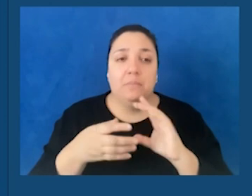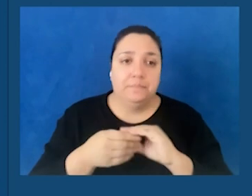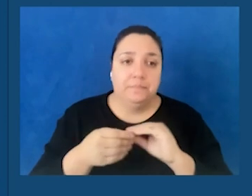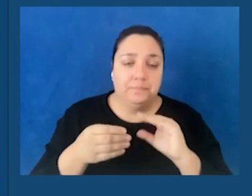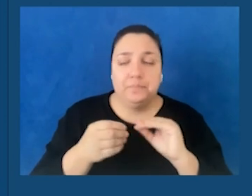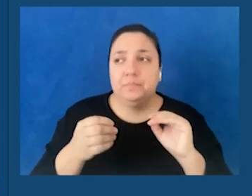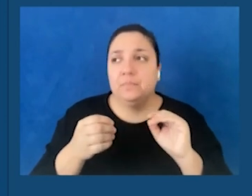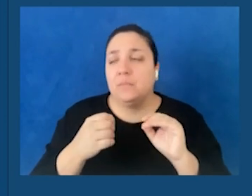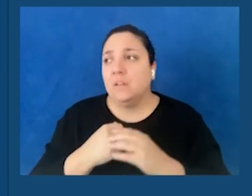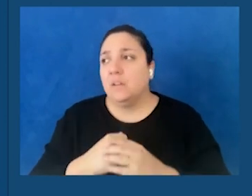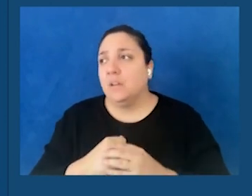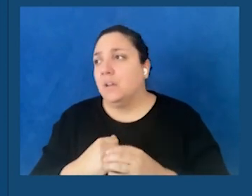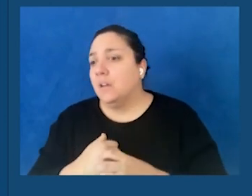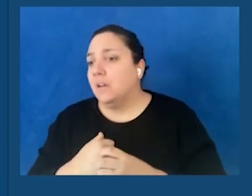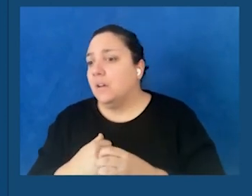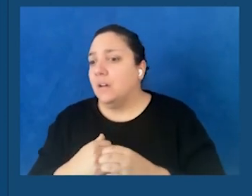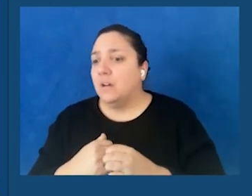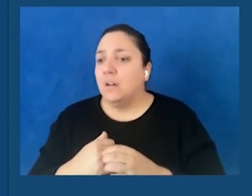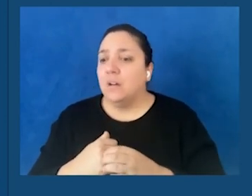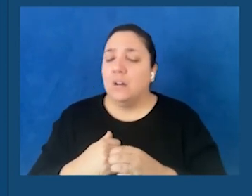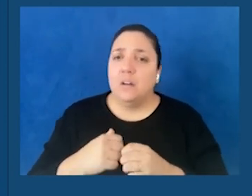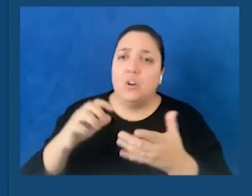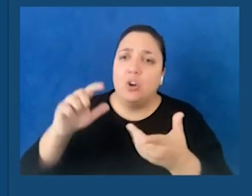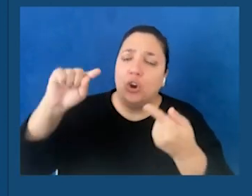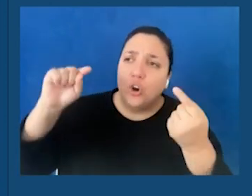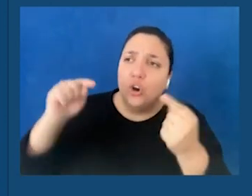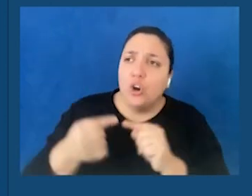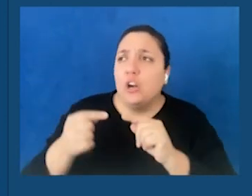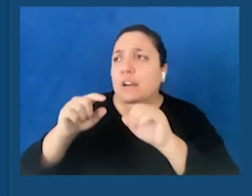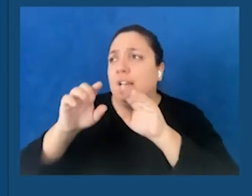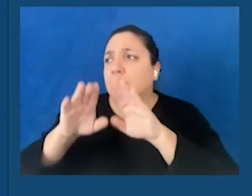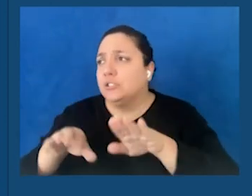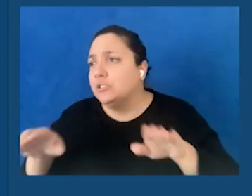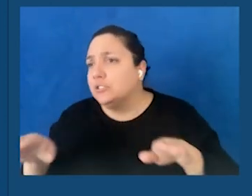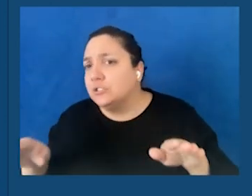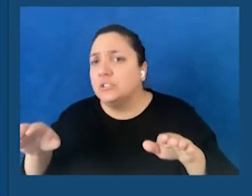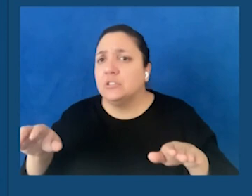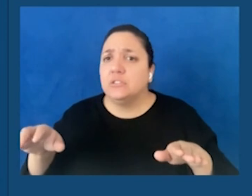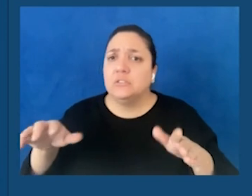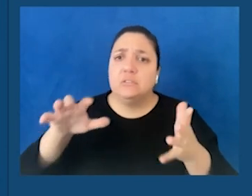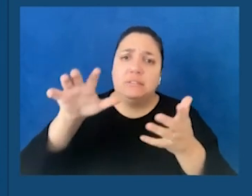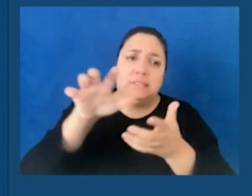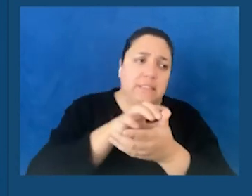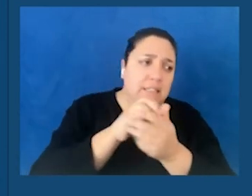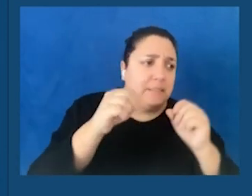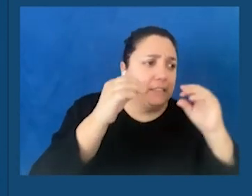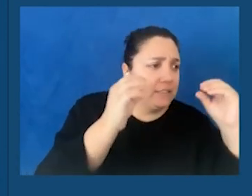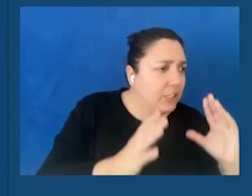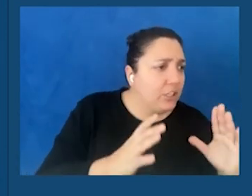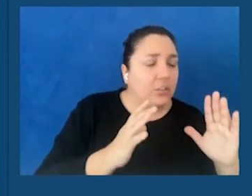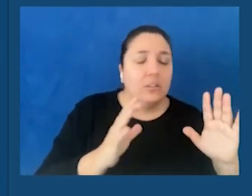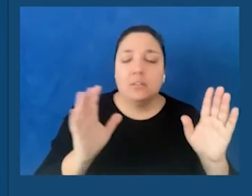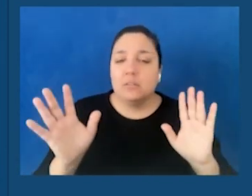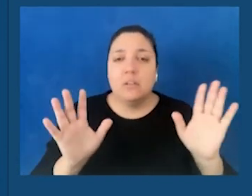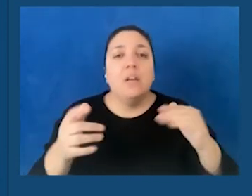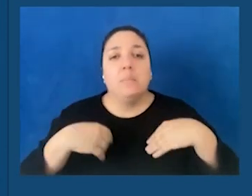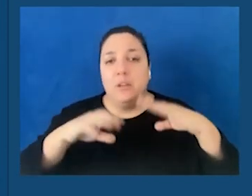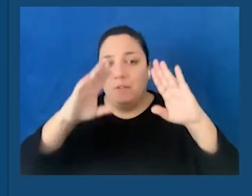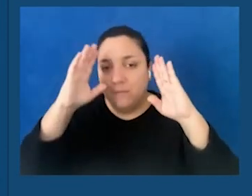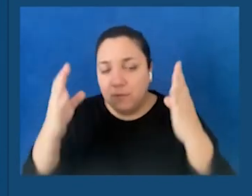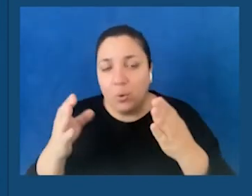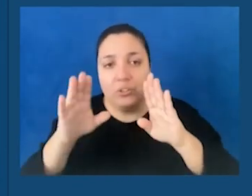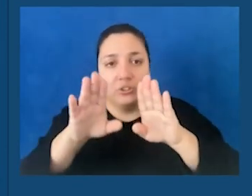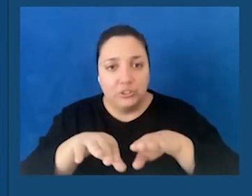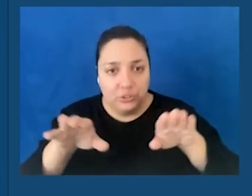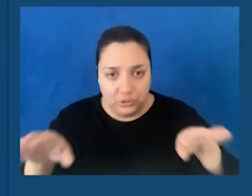damaging our kids, frightening our kids, hurting our teachers, I'm focused, number one, on our kids, on our teachers, and on our